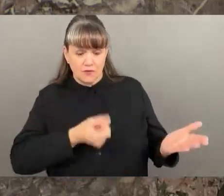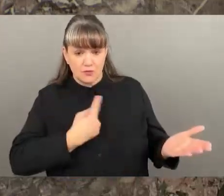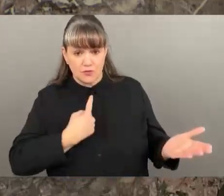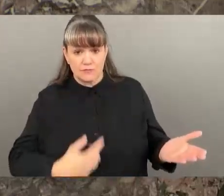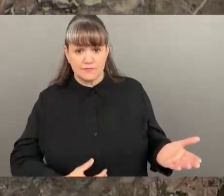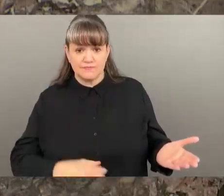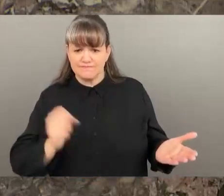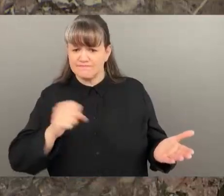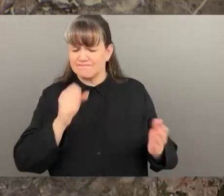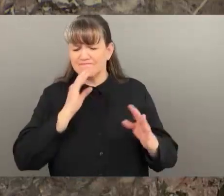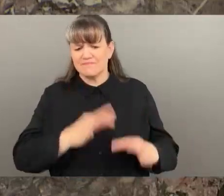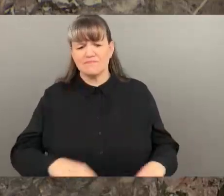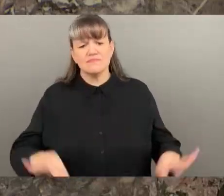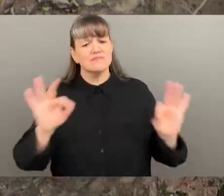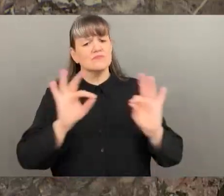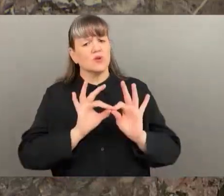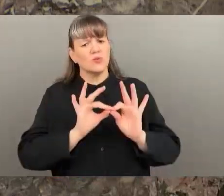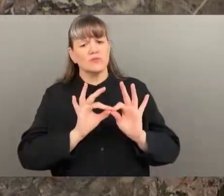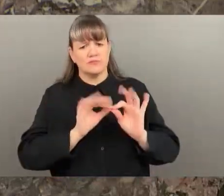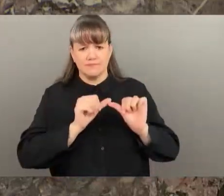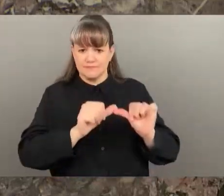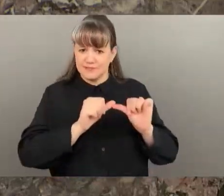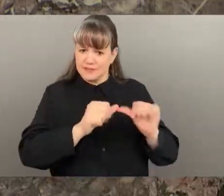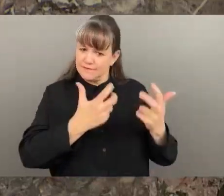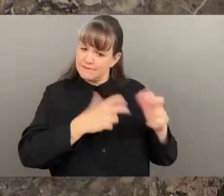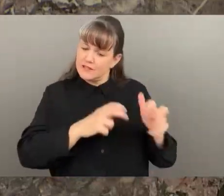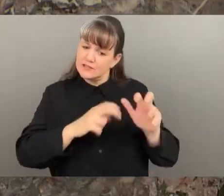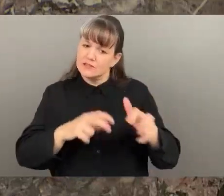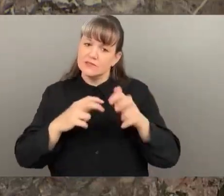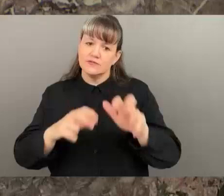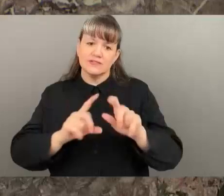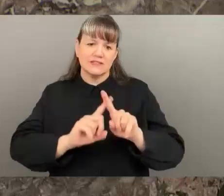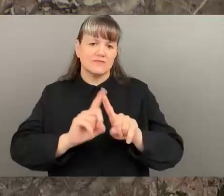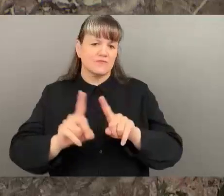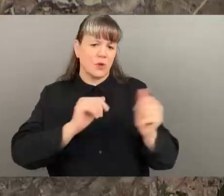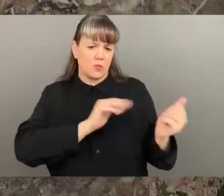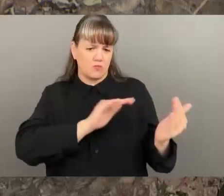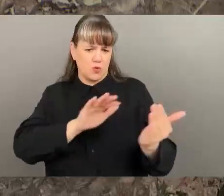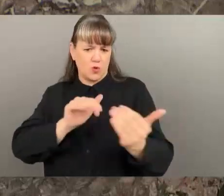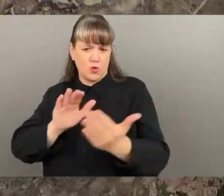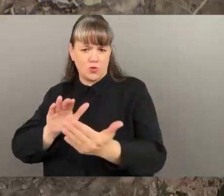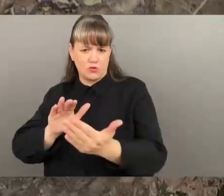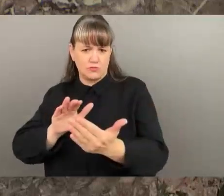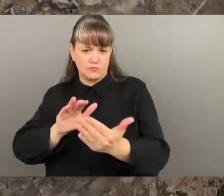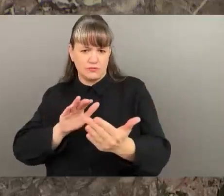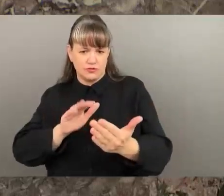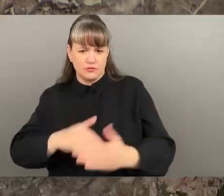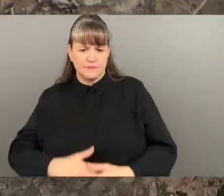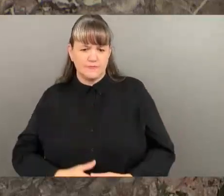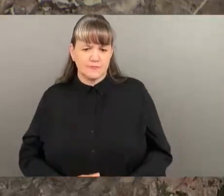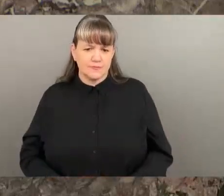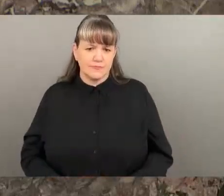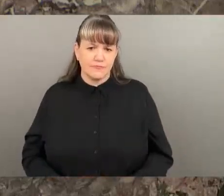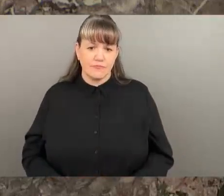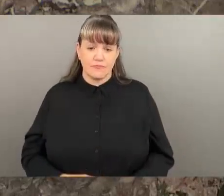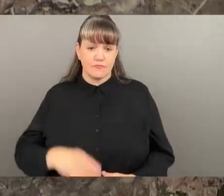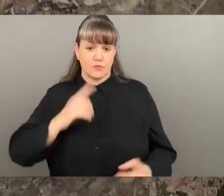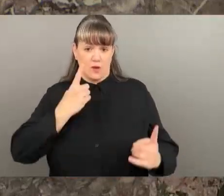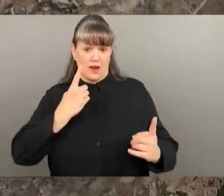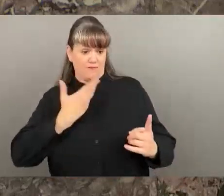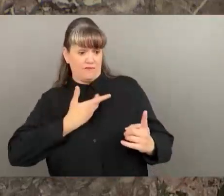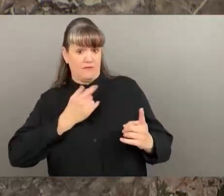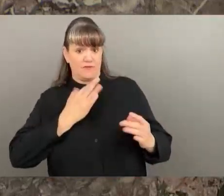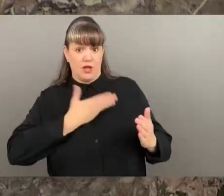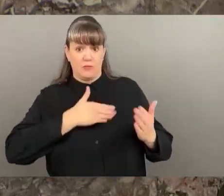of approaching issues that face society, Mr. Speaker, and one of those is how we can best help people who are experiencing a crisis.